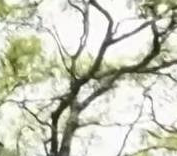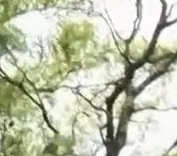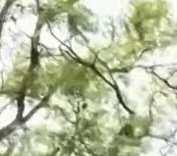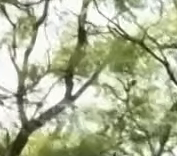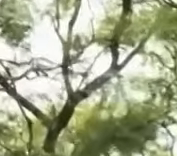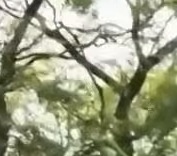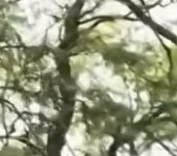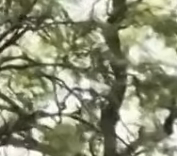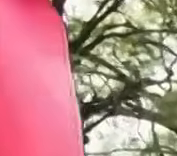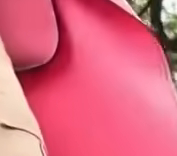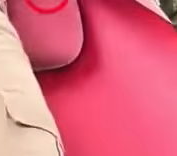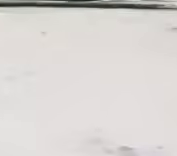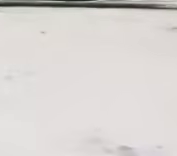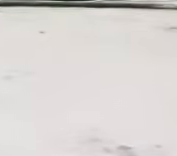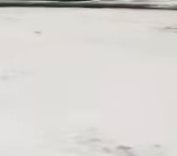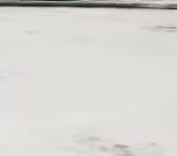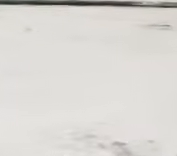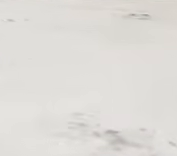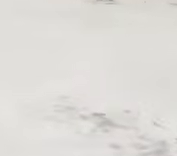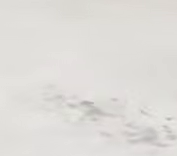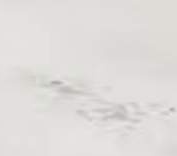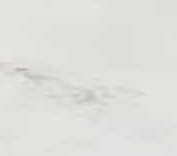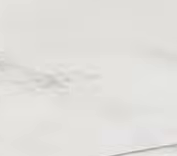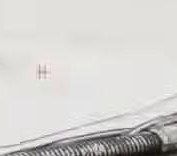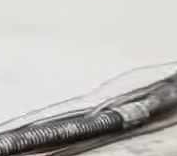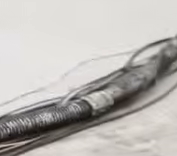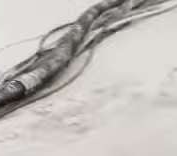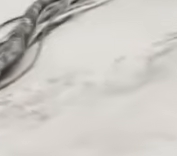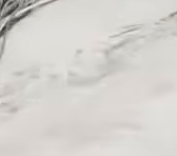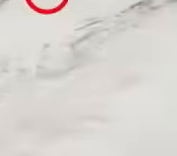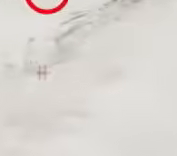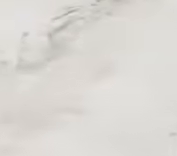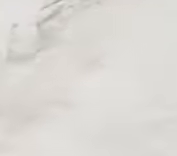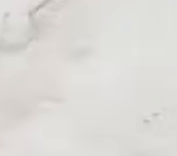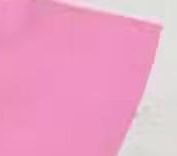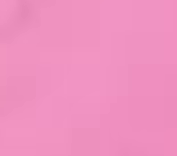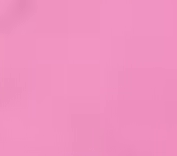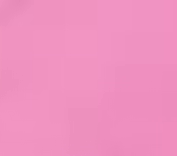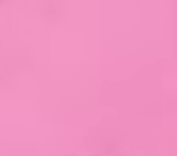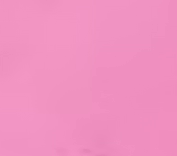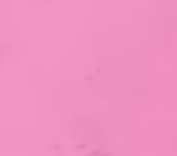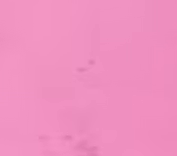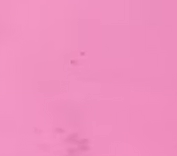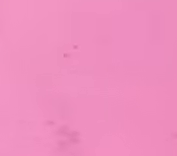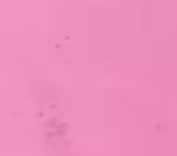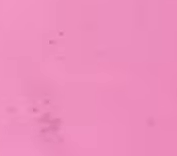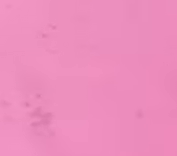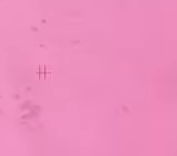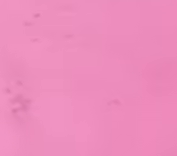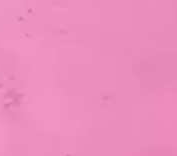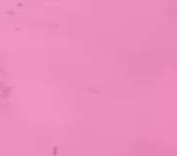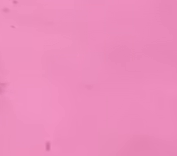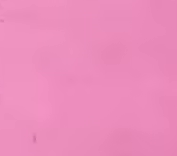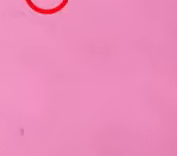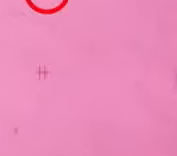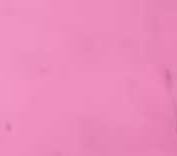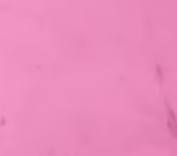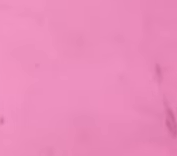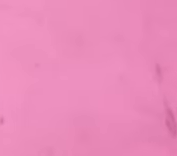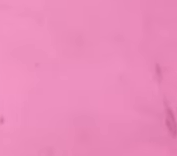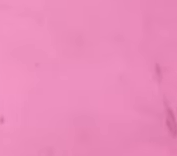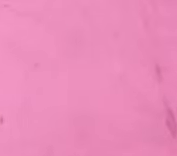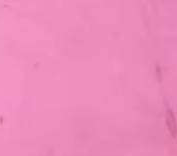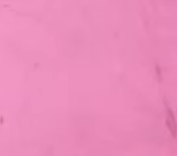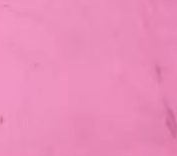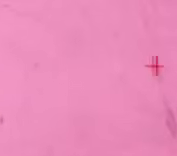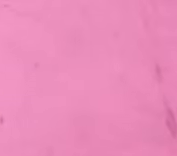of all, refreshed. We are such a vibe. Y254.